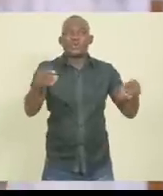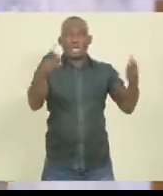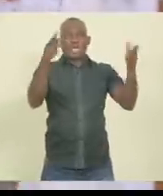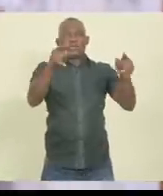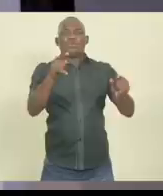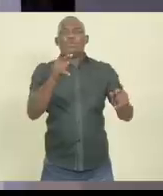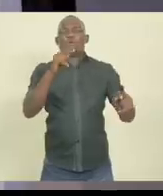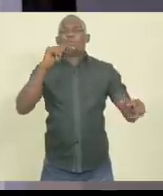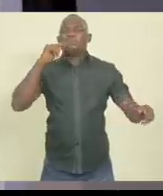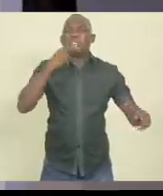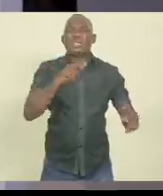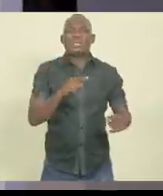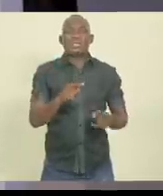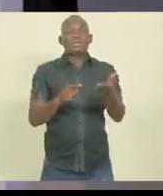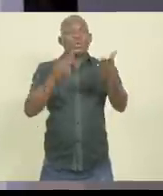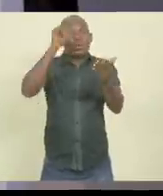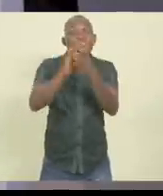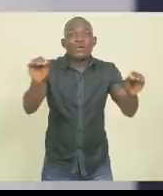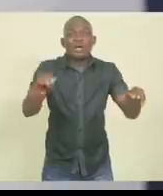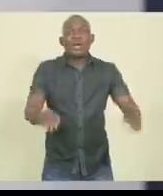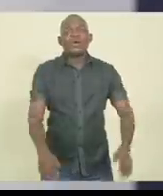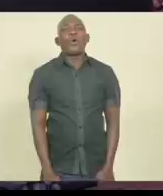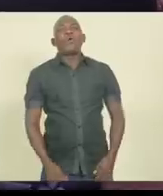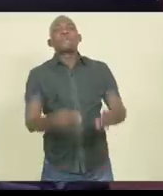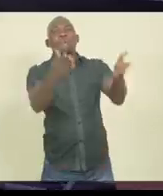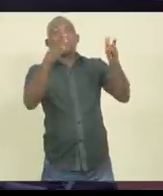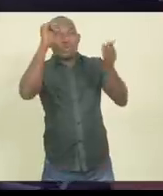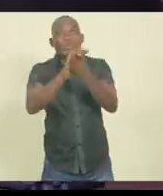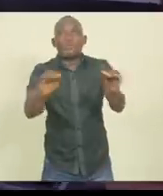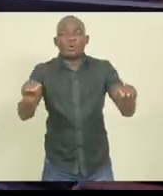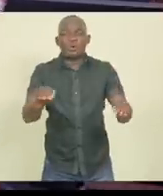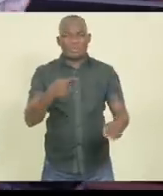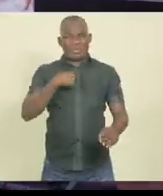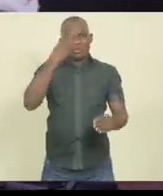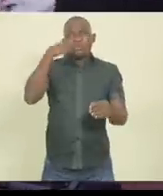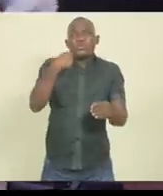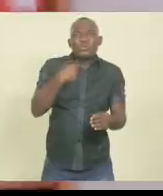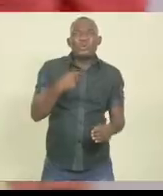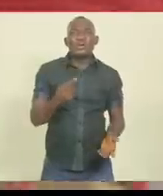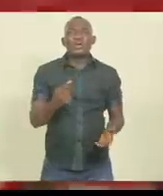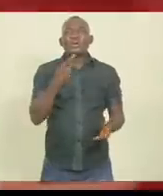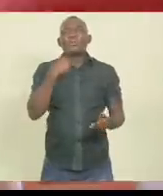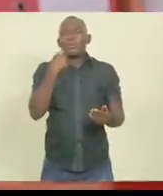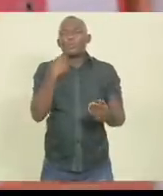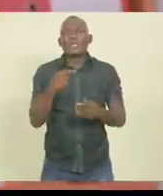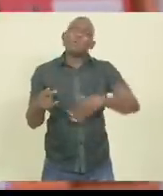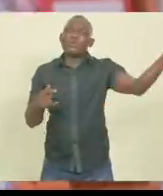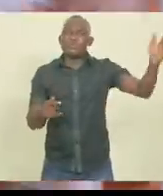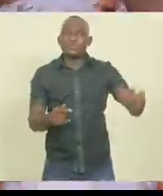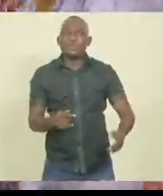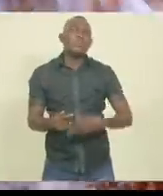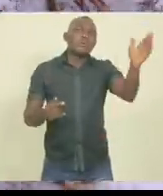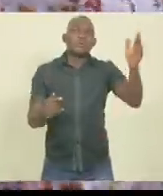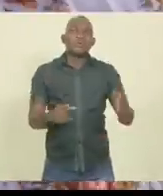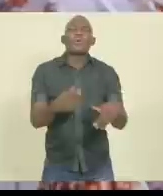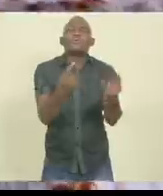are so bitter. Hey, who do you think you're calling? Who do you think you're... Eh? What? Oh, keep me away. Who do you think